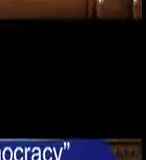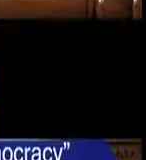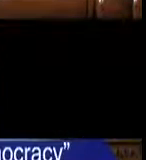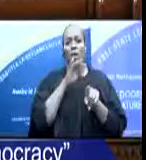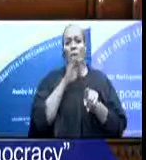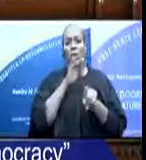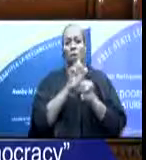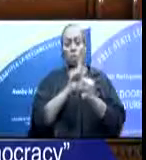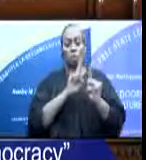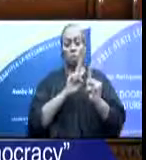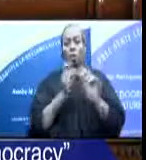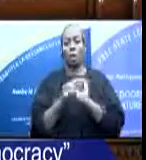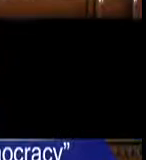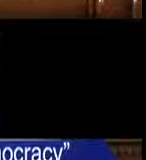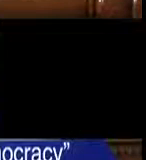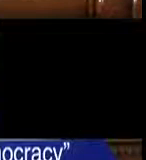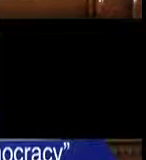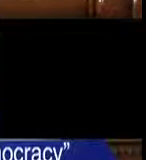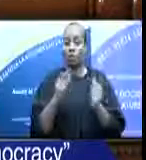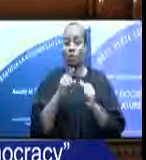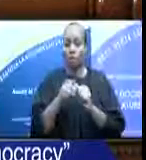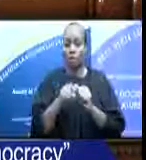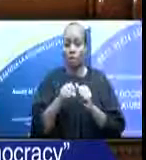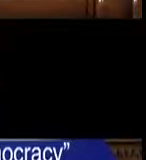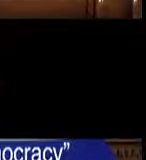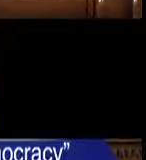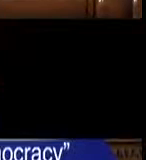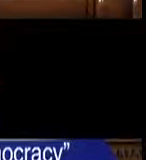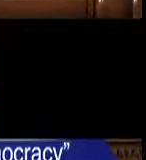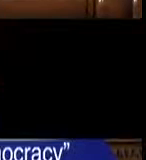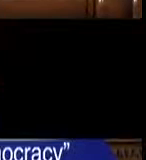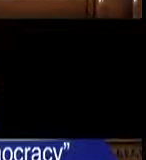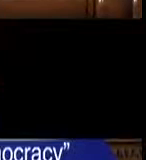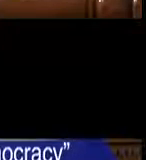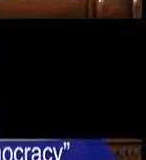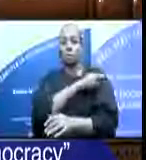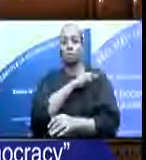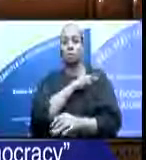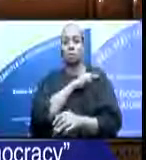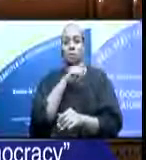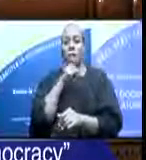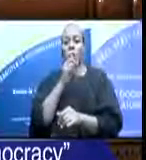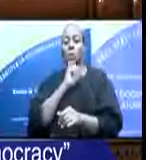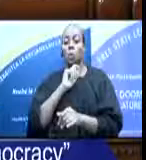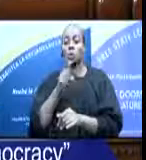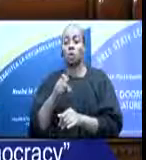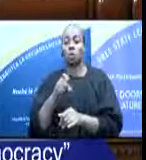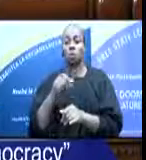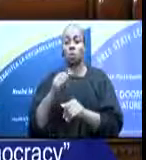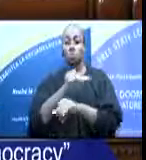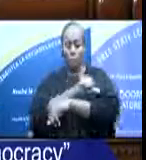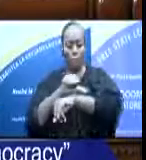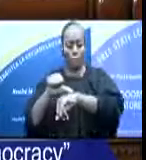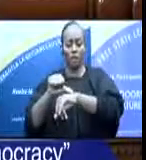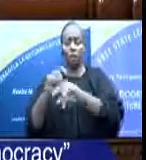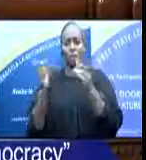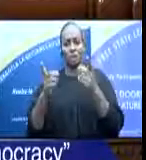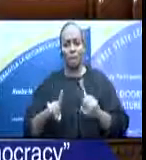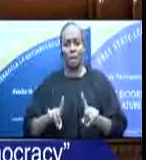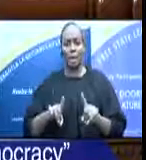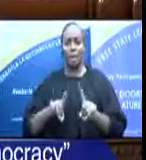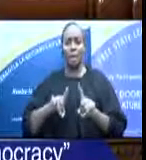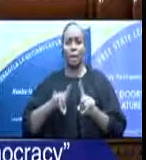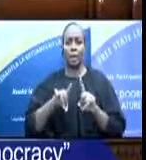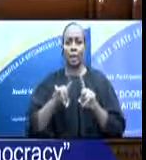backlogs. To address this, Albert Nzula District Hospital is being used to perform specialized orthopedic